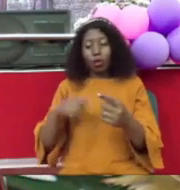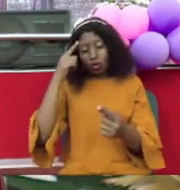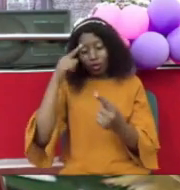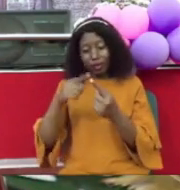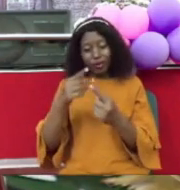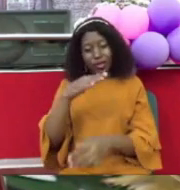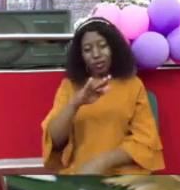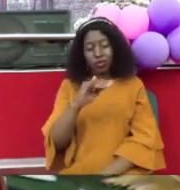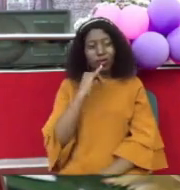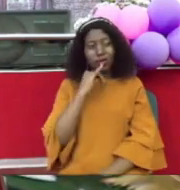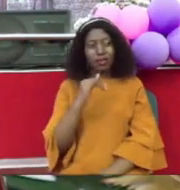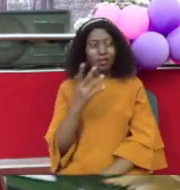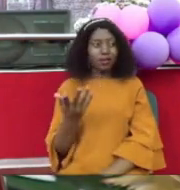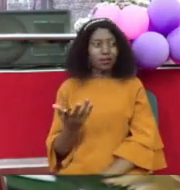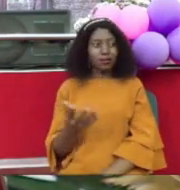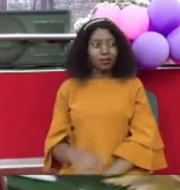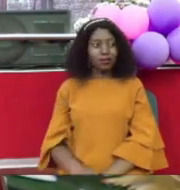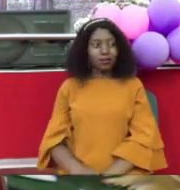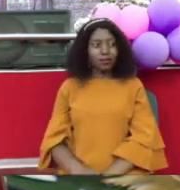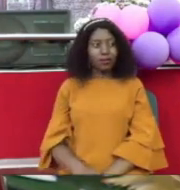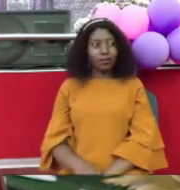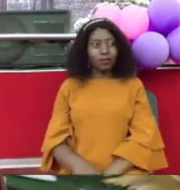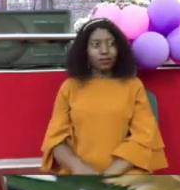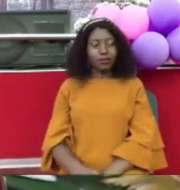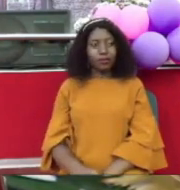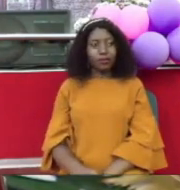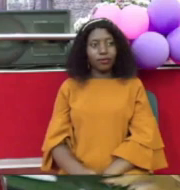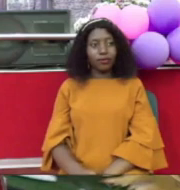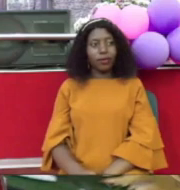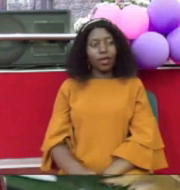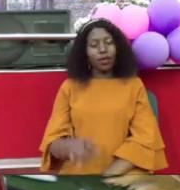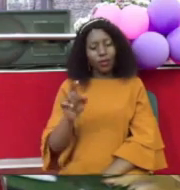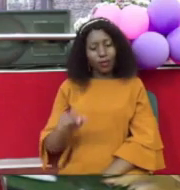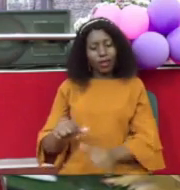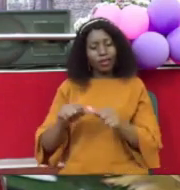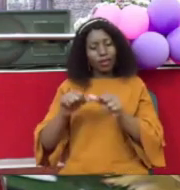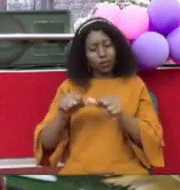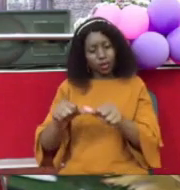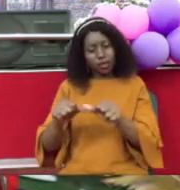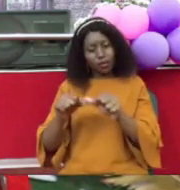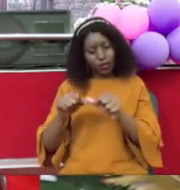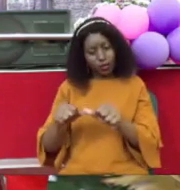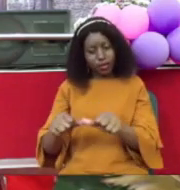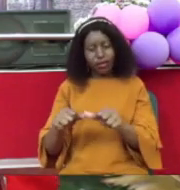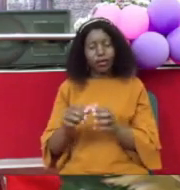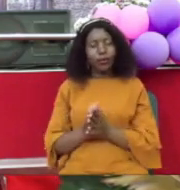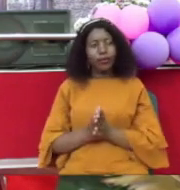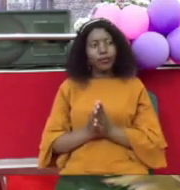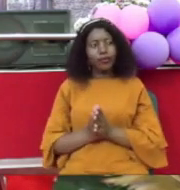Wakati wa changamoto haimaanishi sasa ukose kuendelea na yale unayofaa kufanya. You just go on. Endelea. Then another one